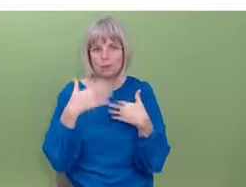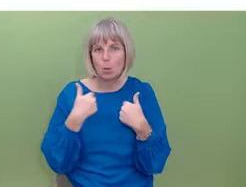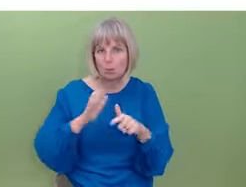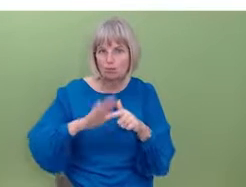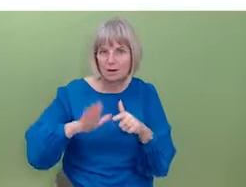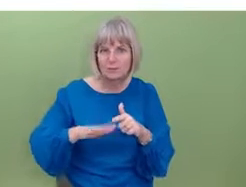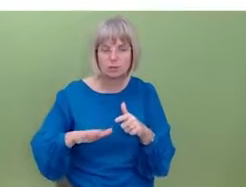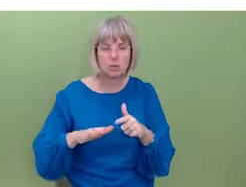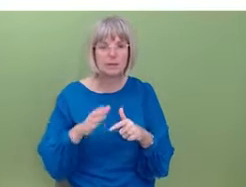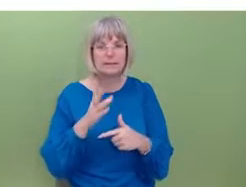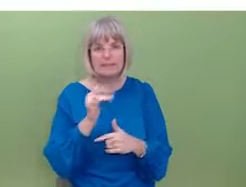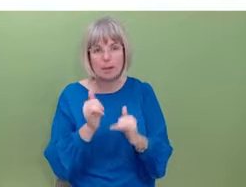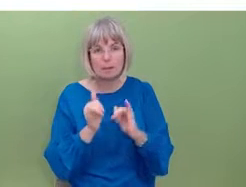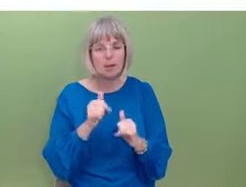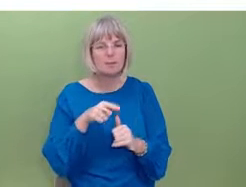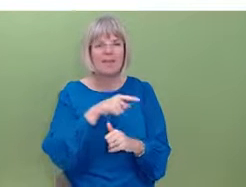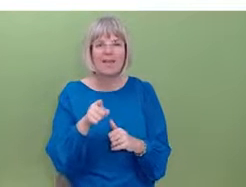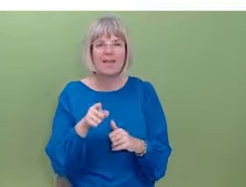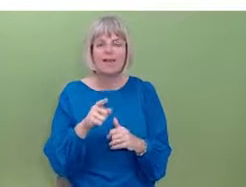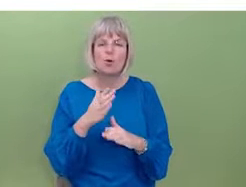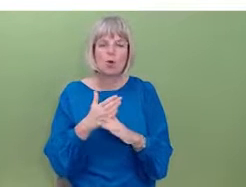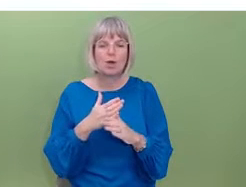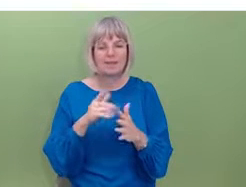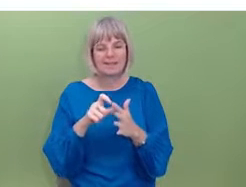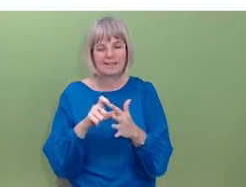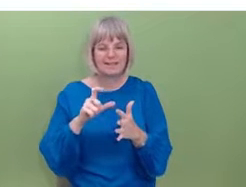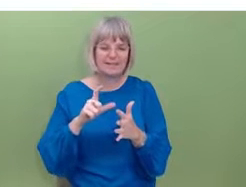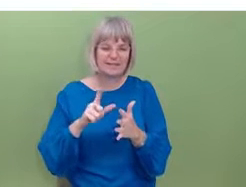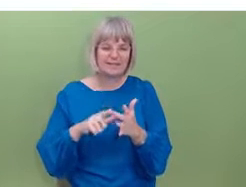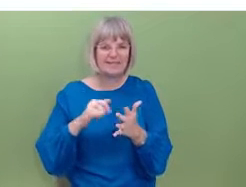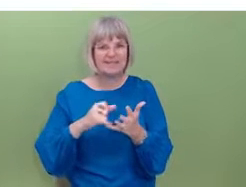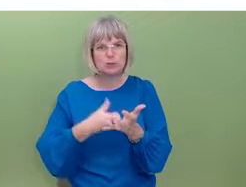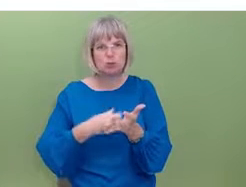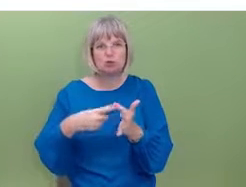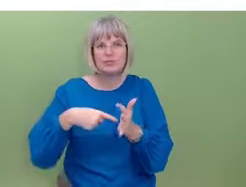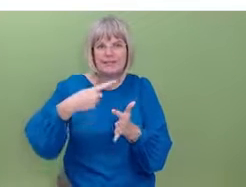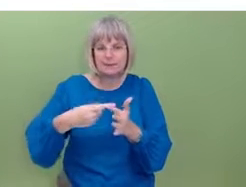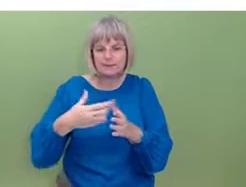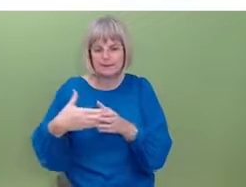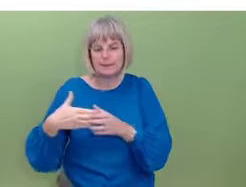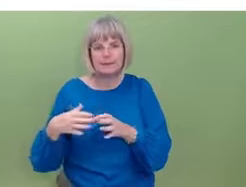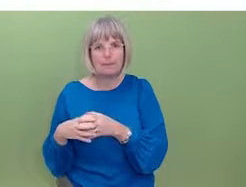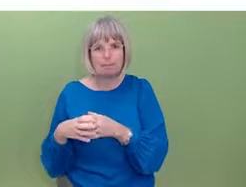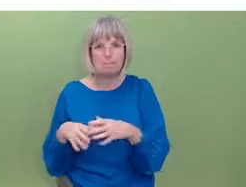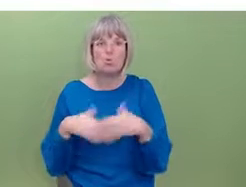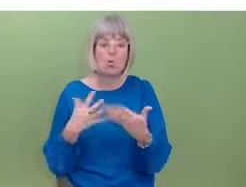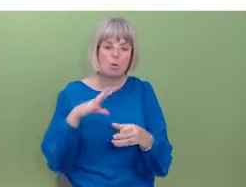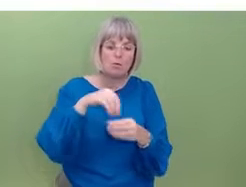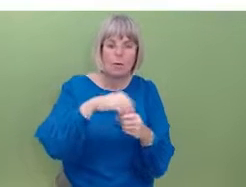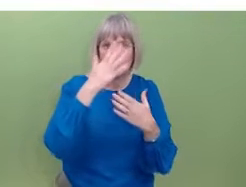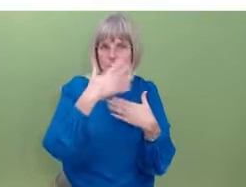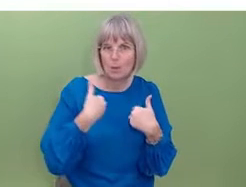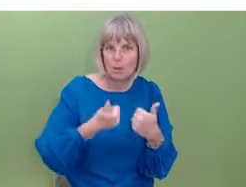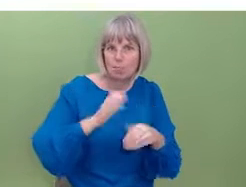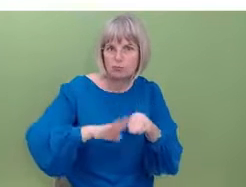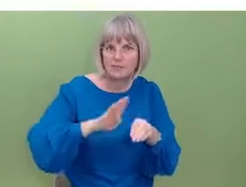discrete teams. Mental health support teams for the education mental health practitioners, where these teams are based into schools